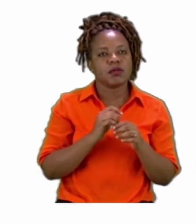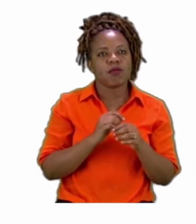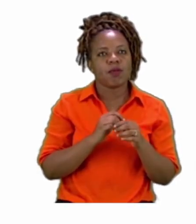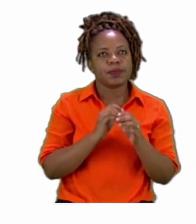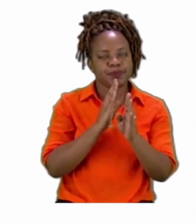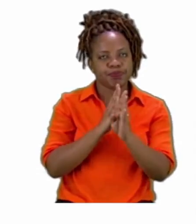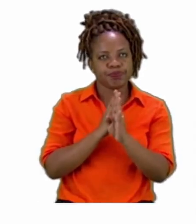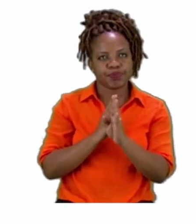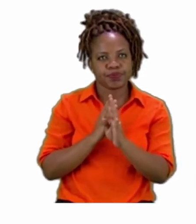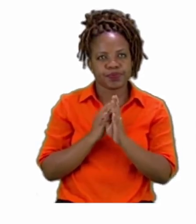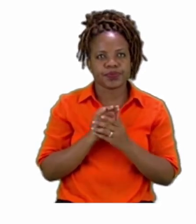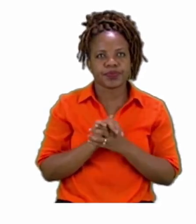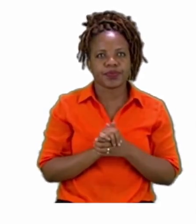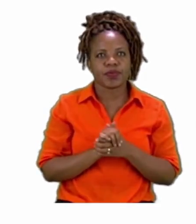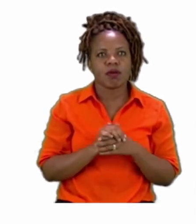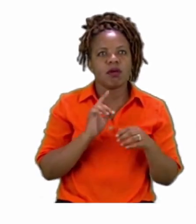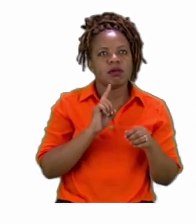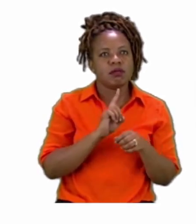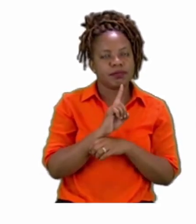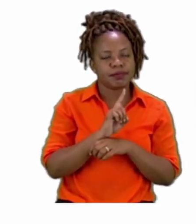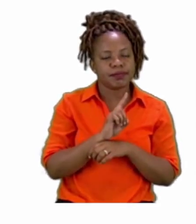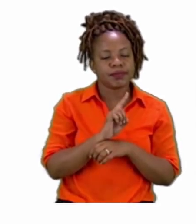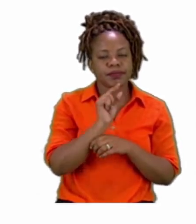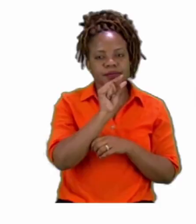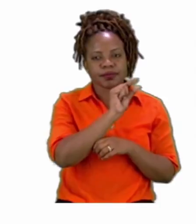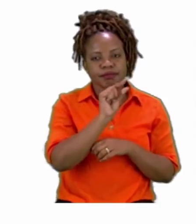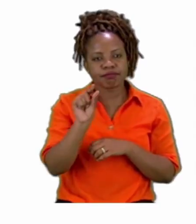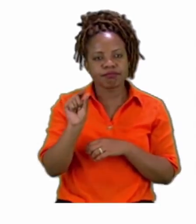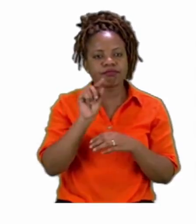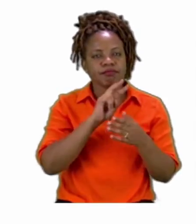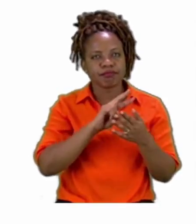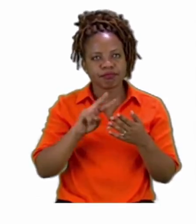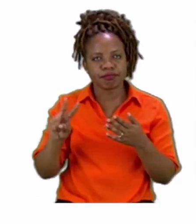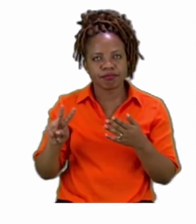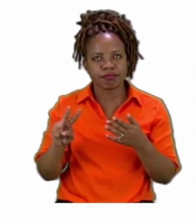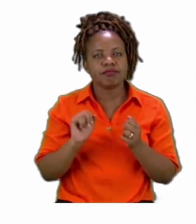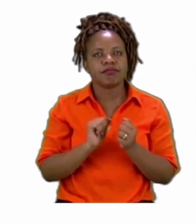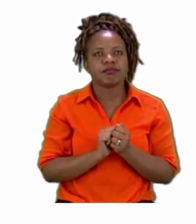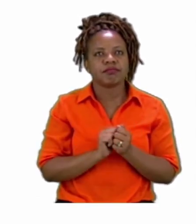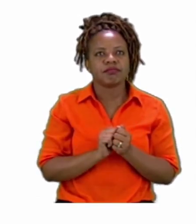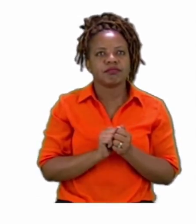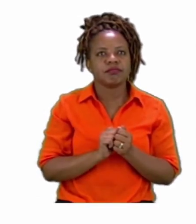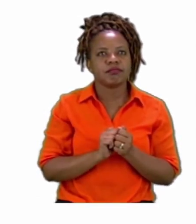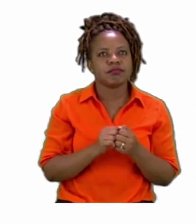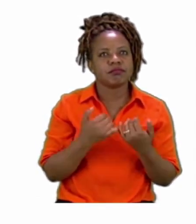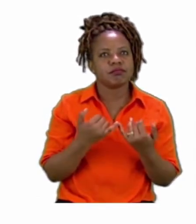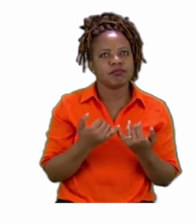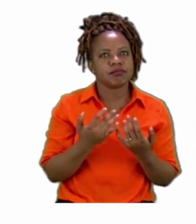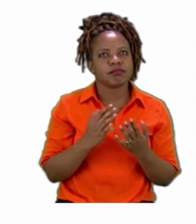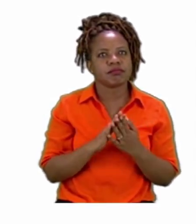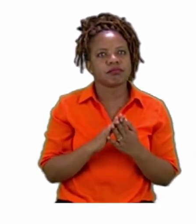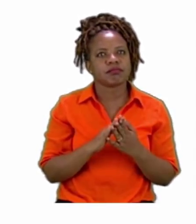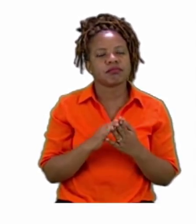going to do first is read each sentence the way it is. And then we're going to decide which one